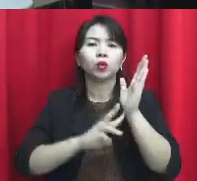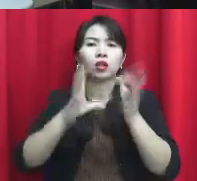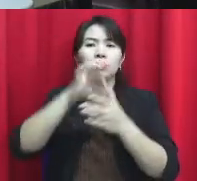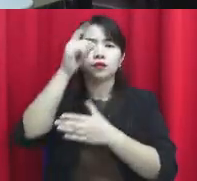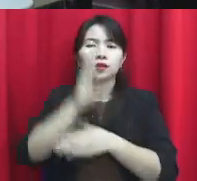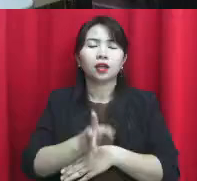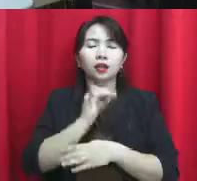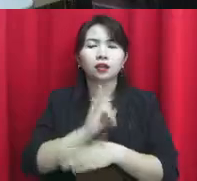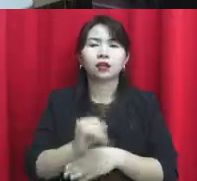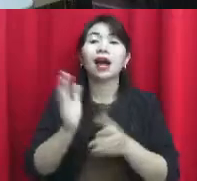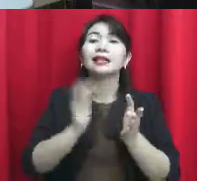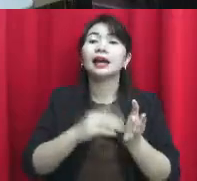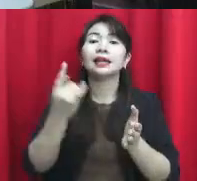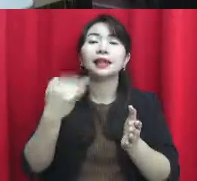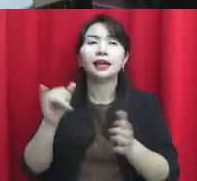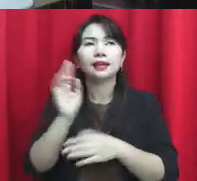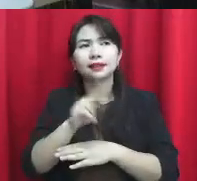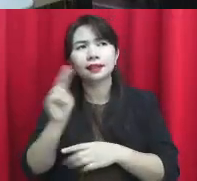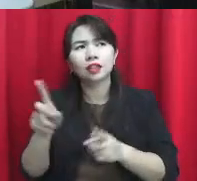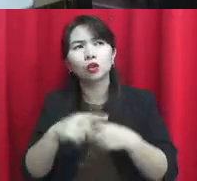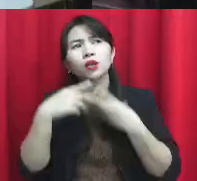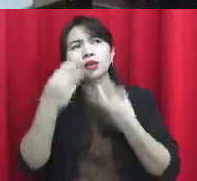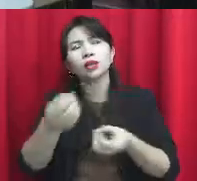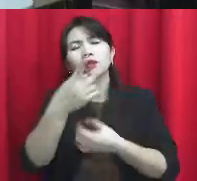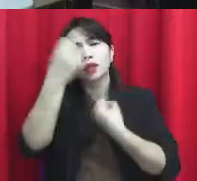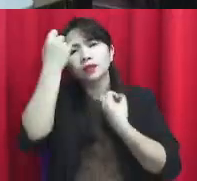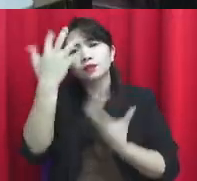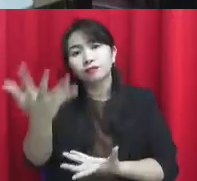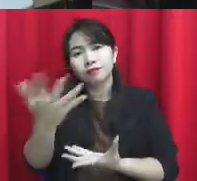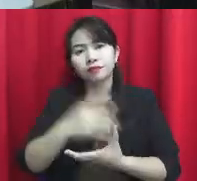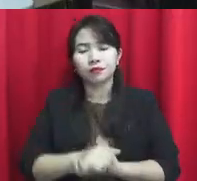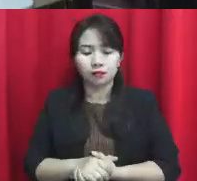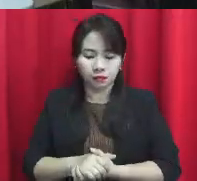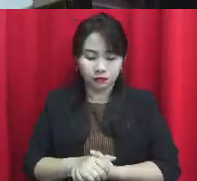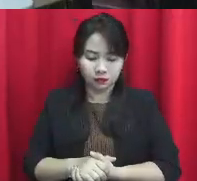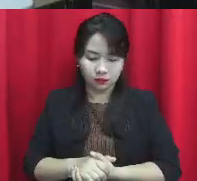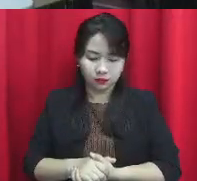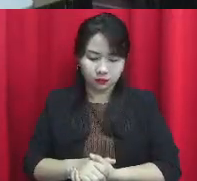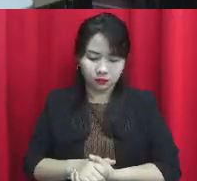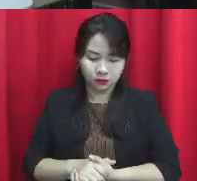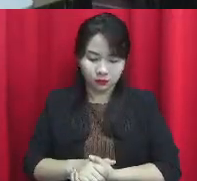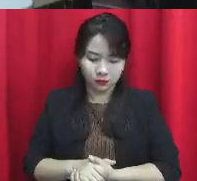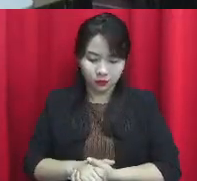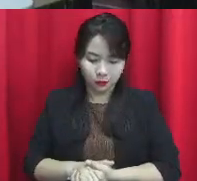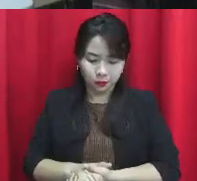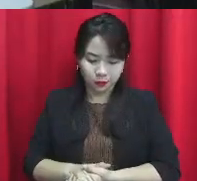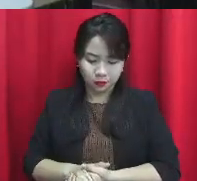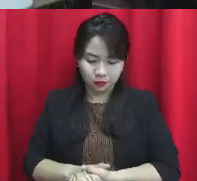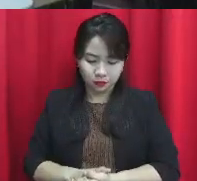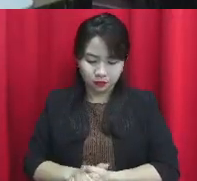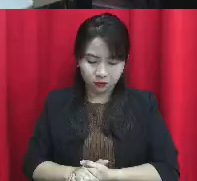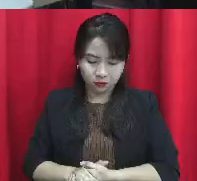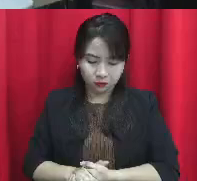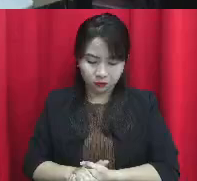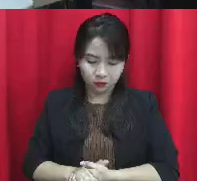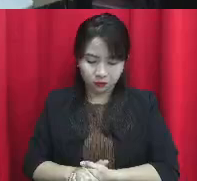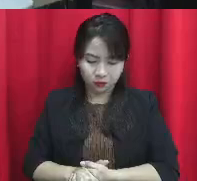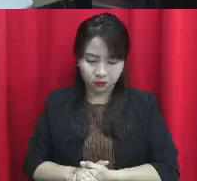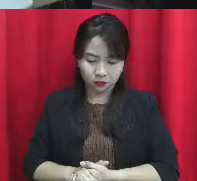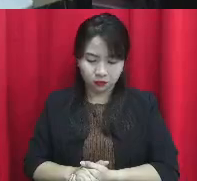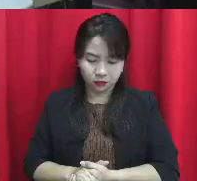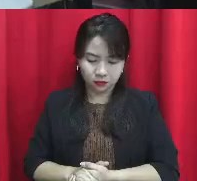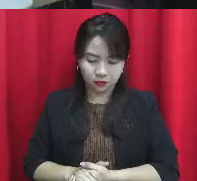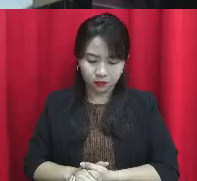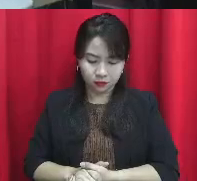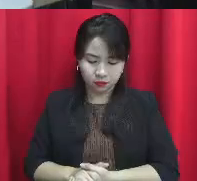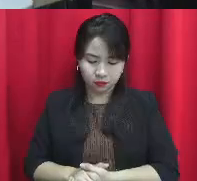nila kailangan they have to inform you don't get me wrong with this Sir maki ha Hindi ko sinasabi na hindi sila mag--in sa inyo but if the